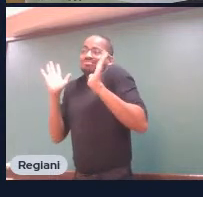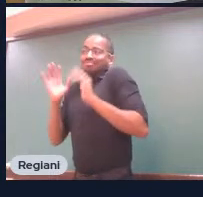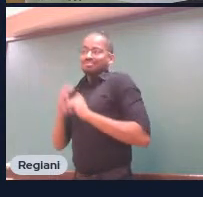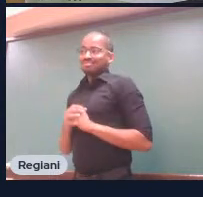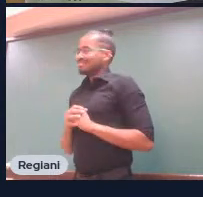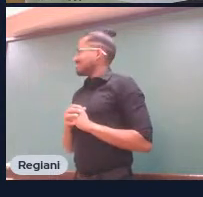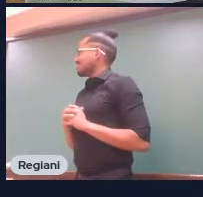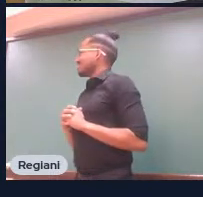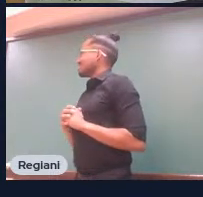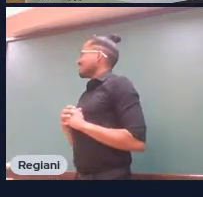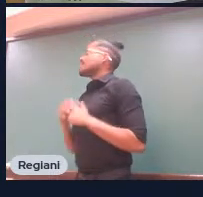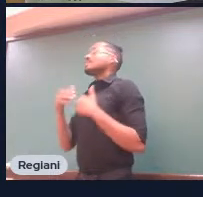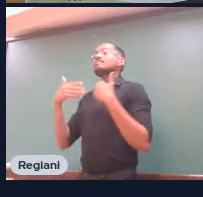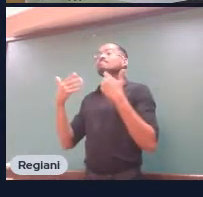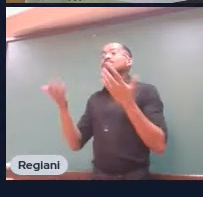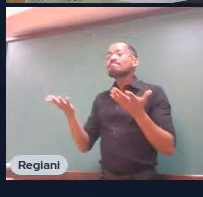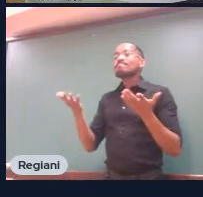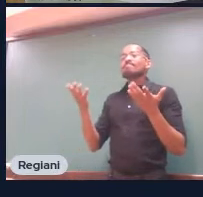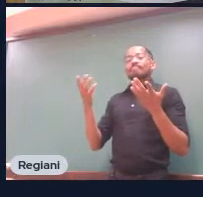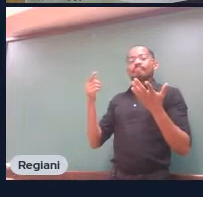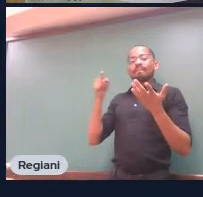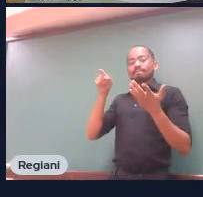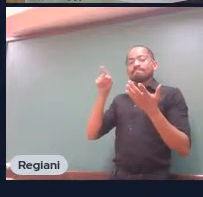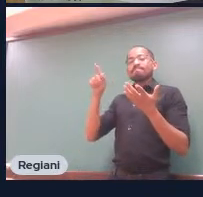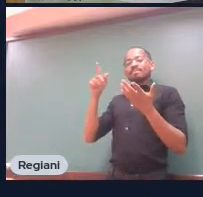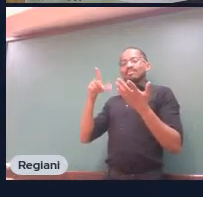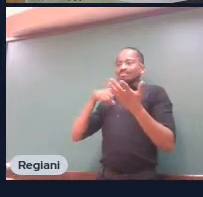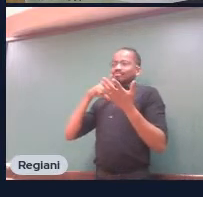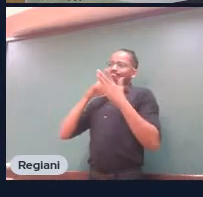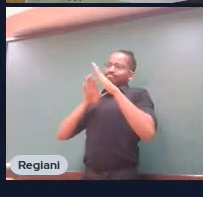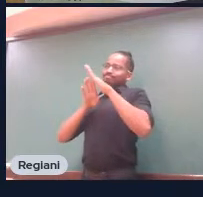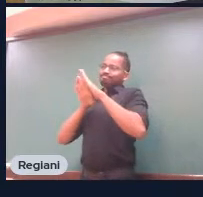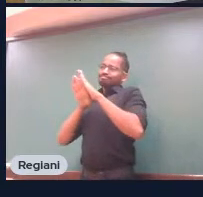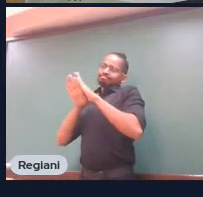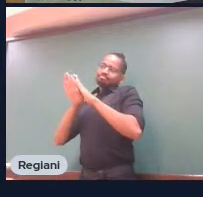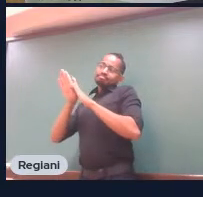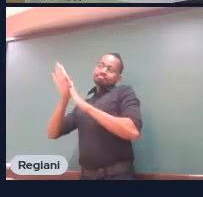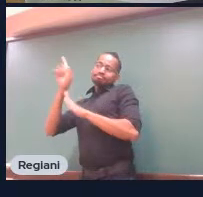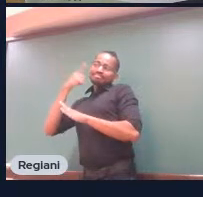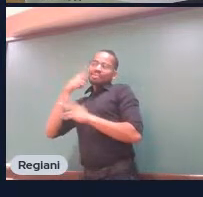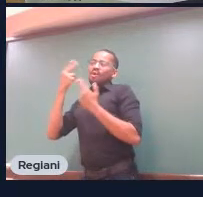up for number, plateaued for IGL.